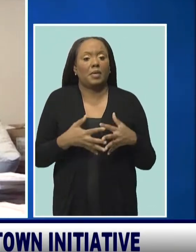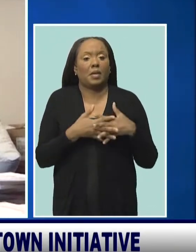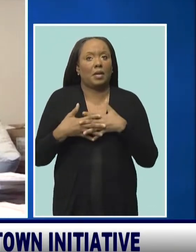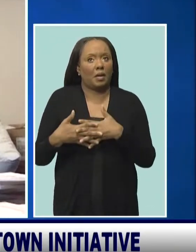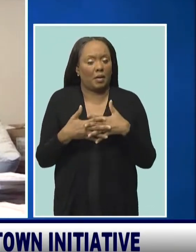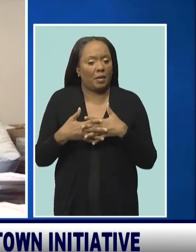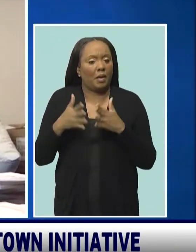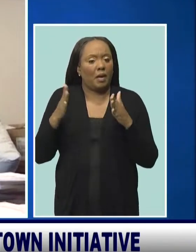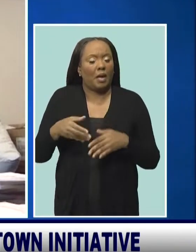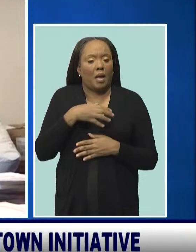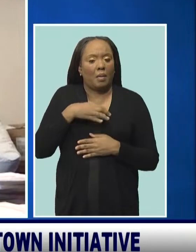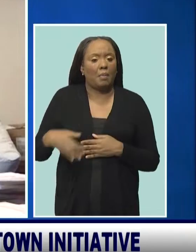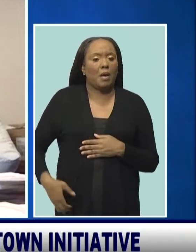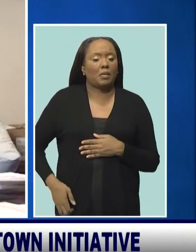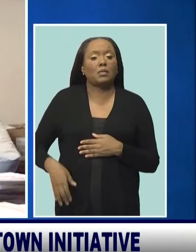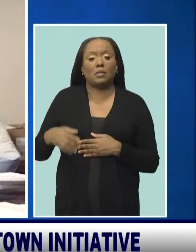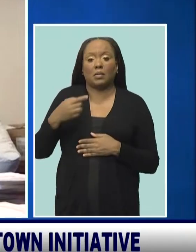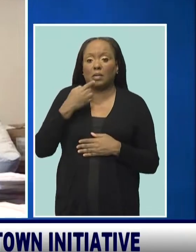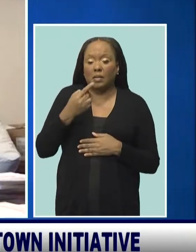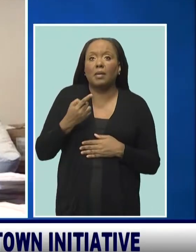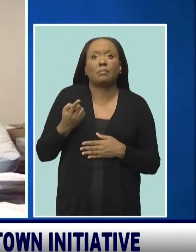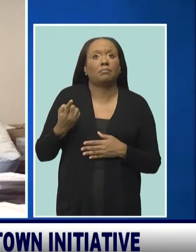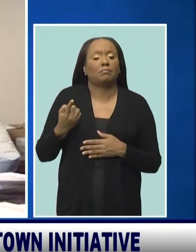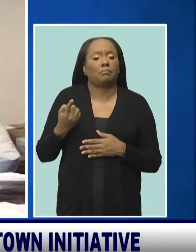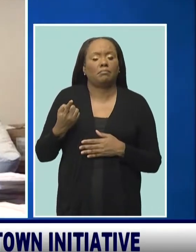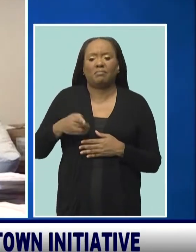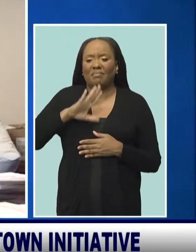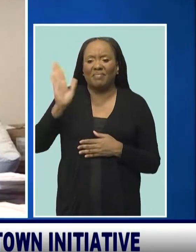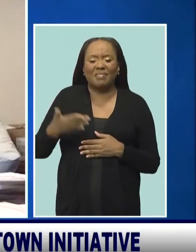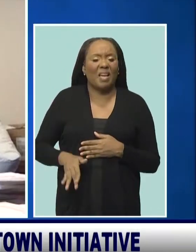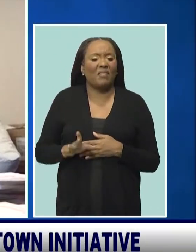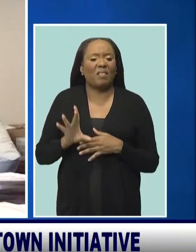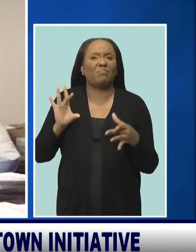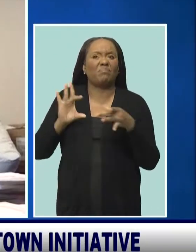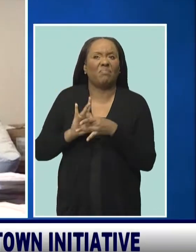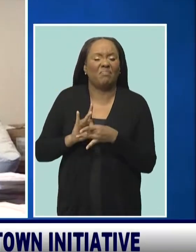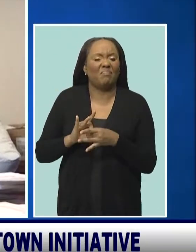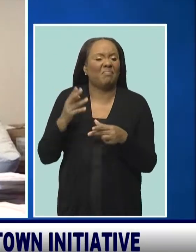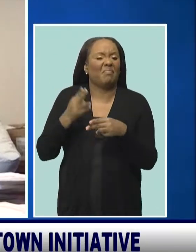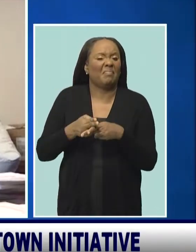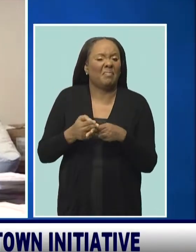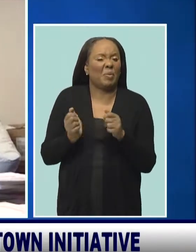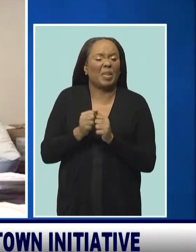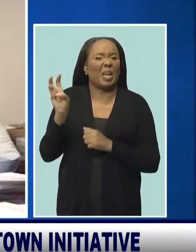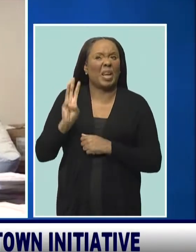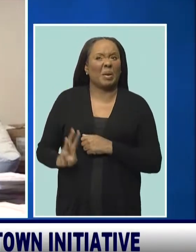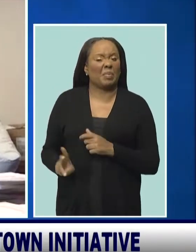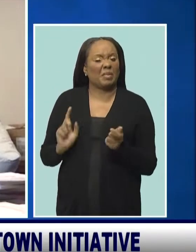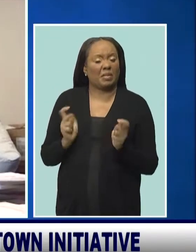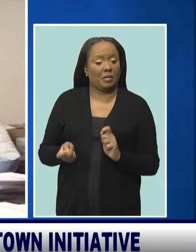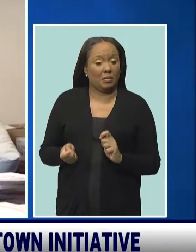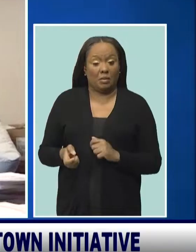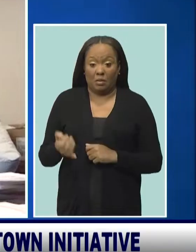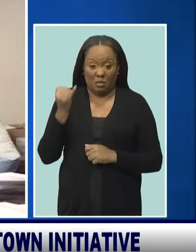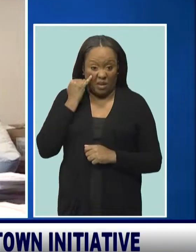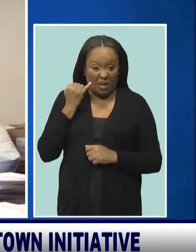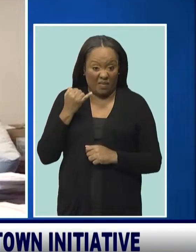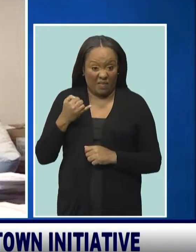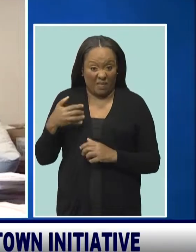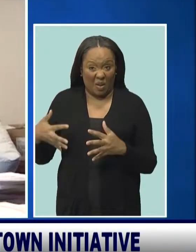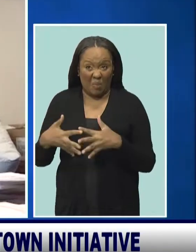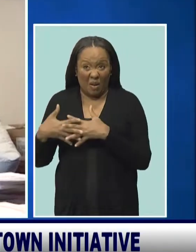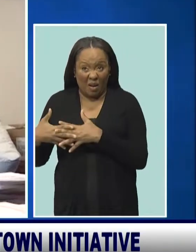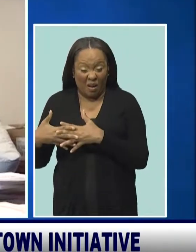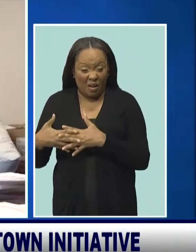General Assembly, that they've never attached their name to anything with climate change in it. And therefore, if you can get the United States and Canada to sign